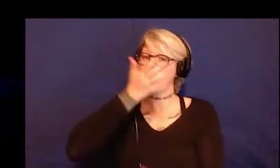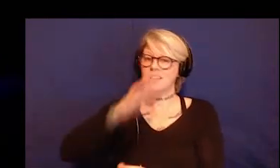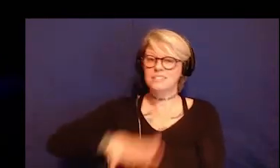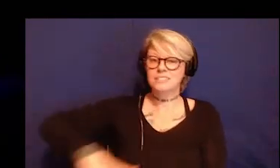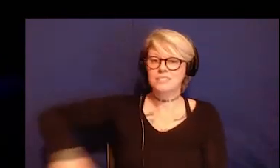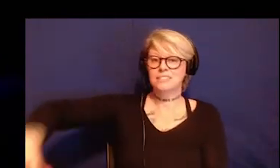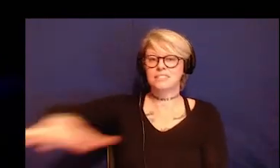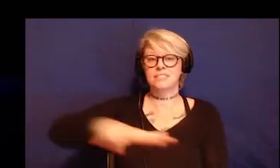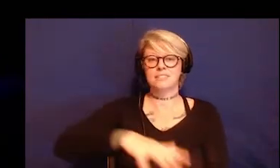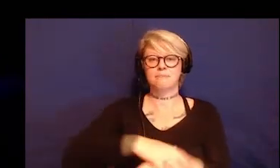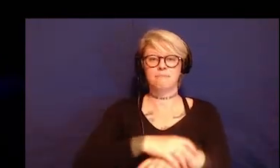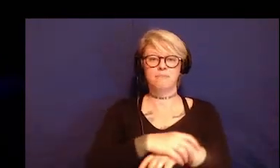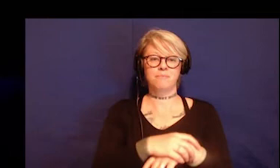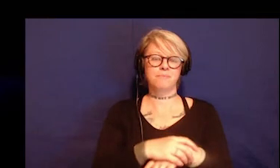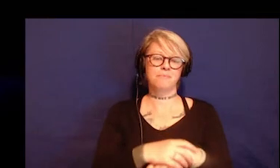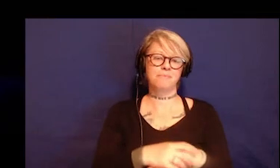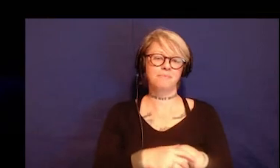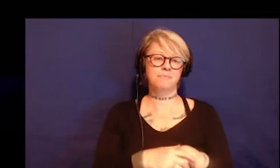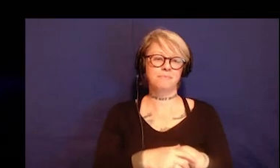been here.